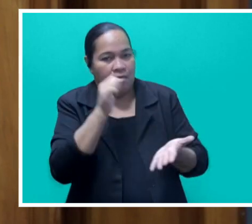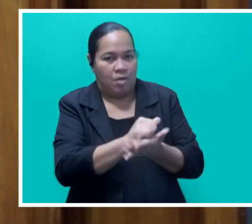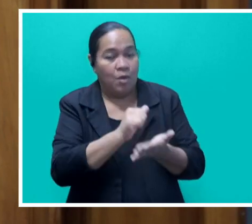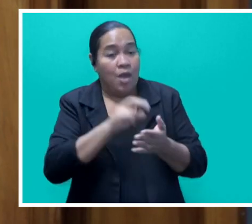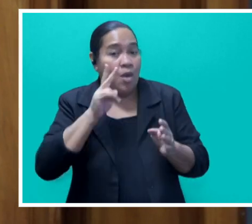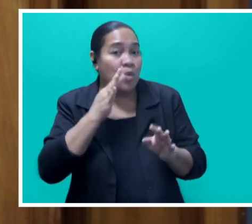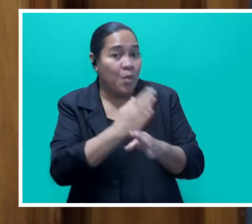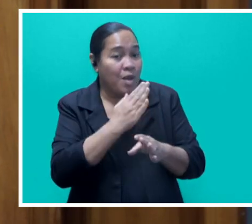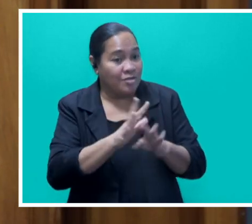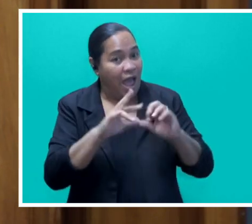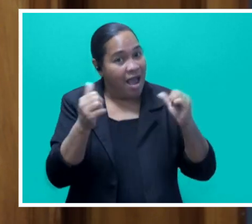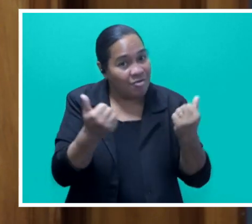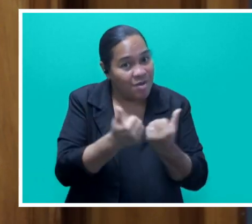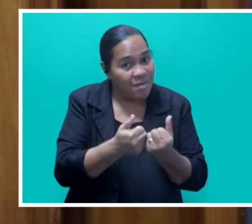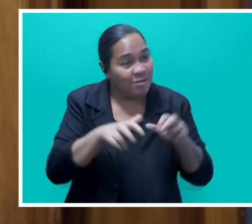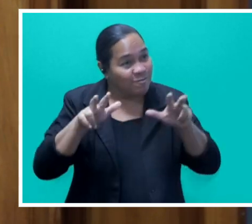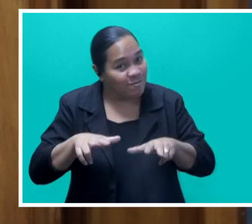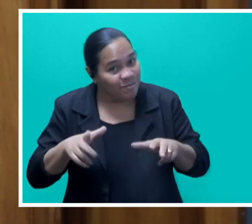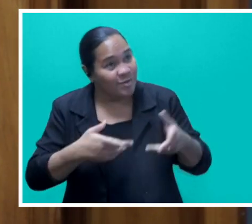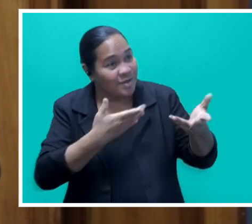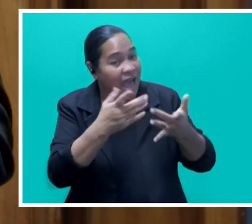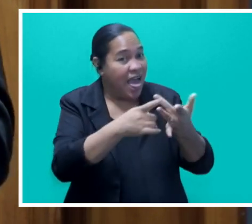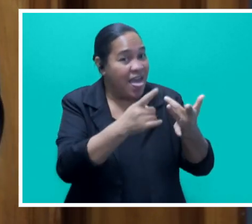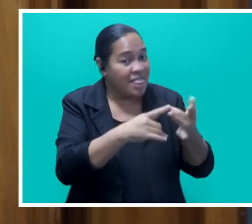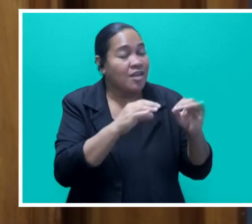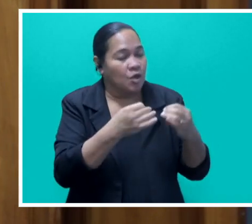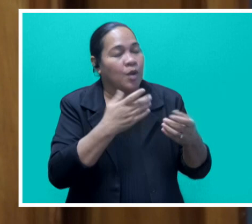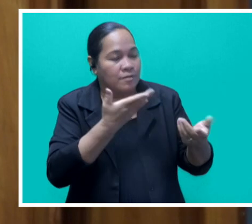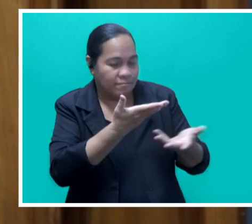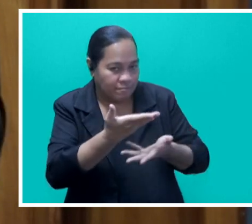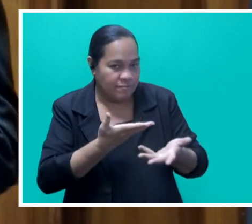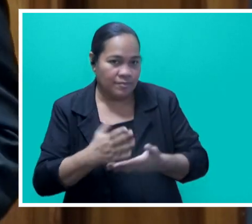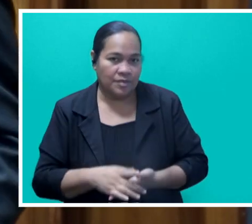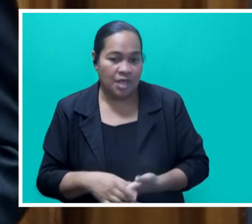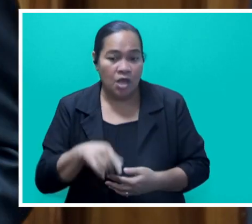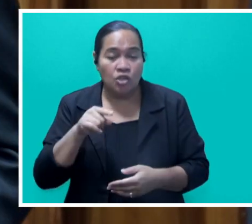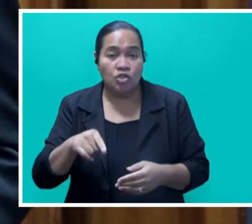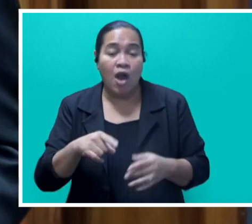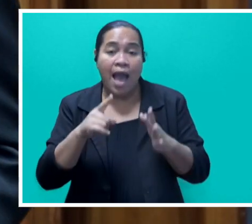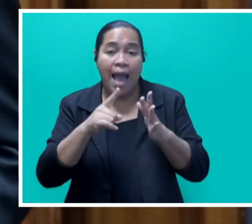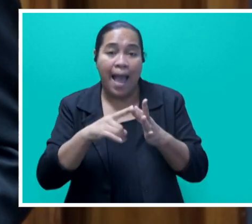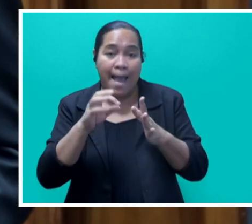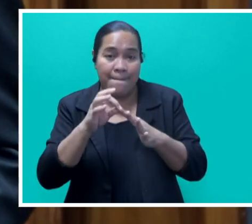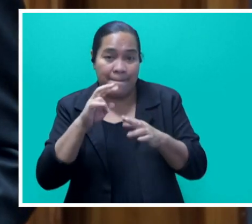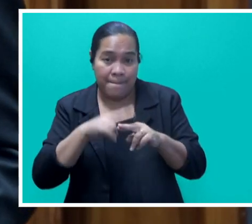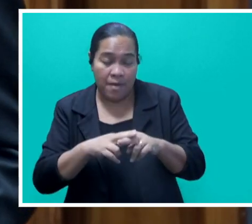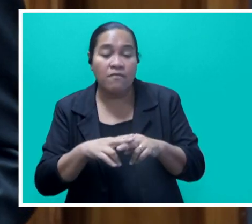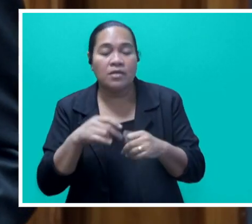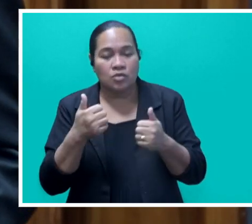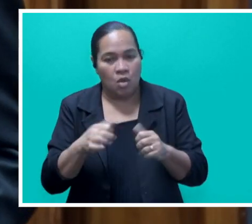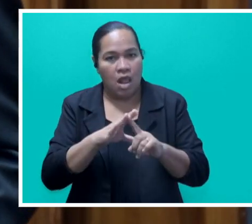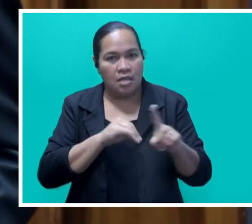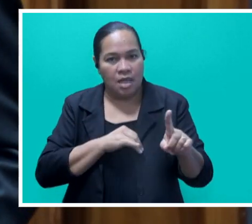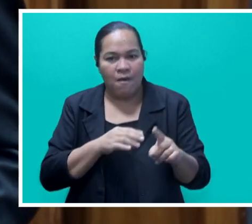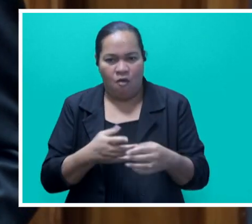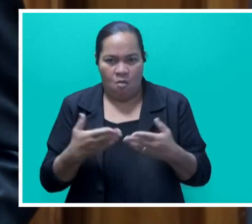agreements that make sense for Fiji. The Indo-Pacific Economic Framework, or IPEF, is an example of a modern